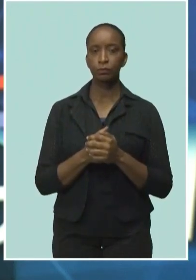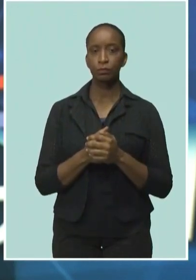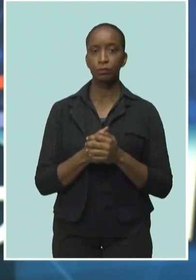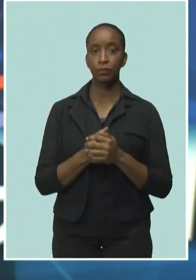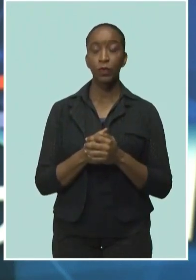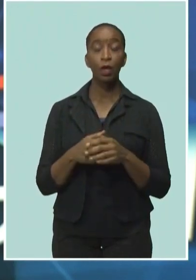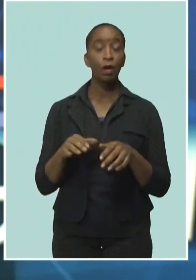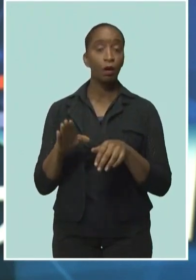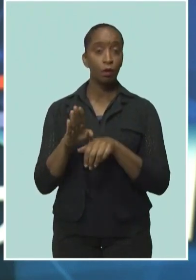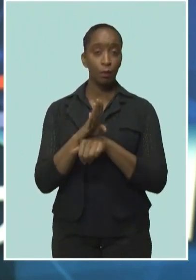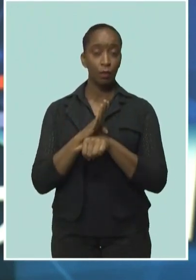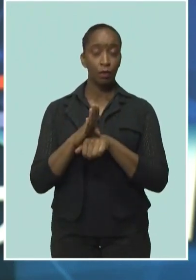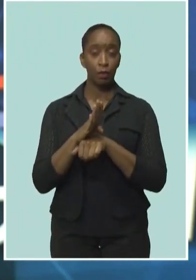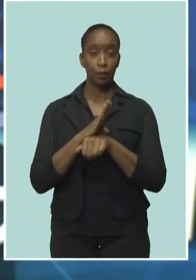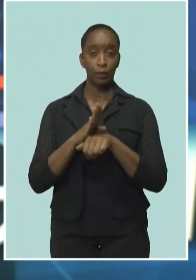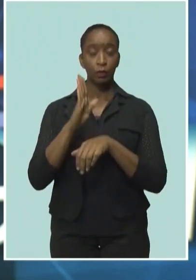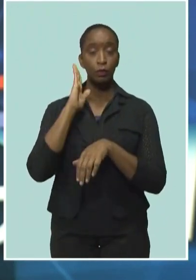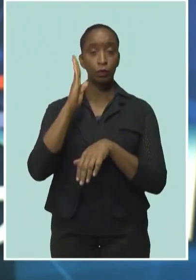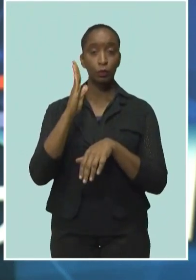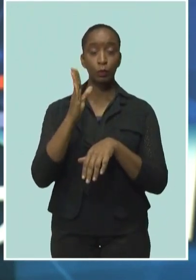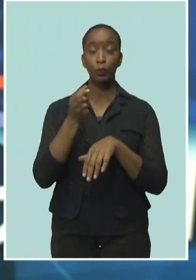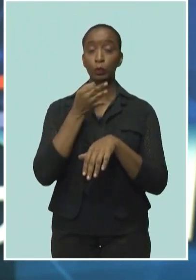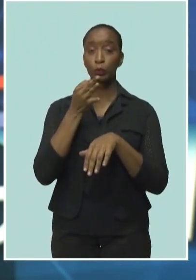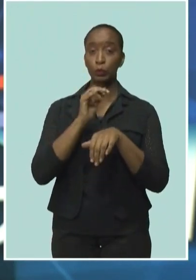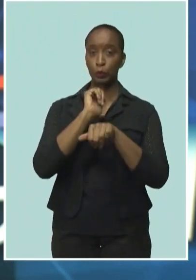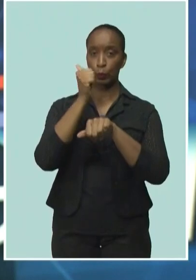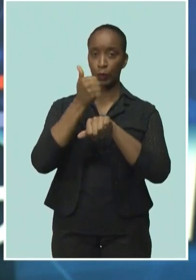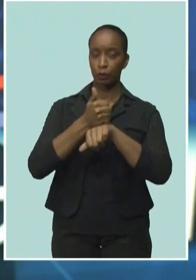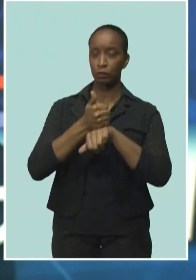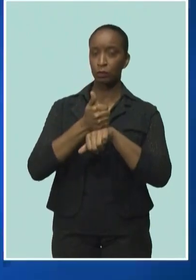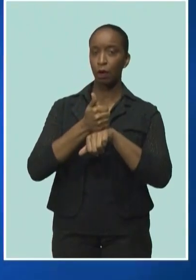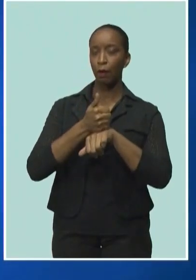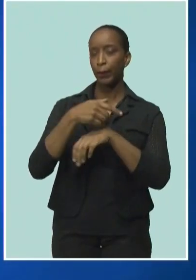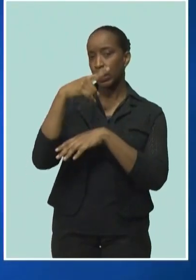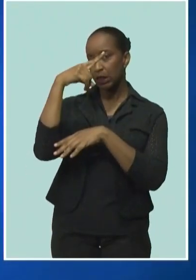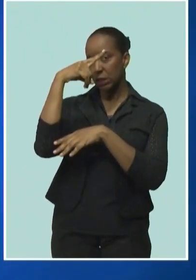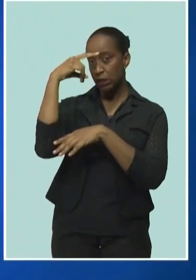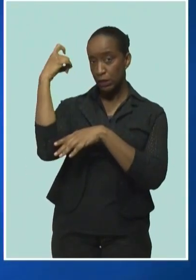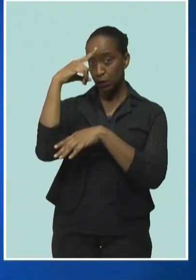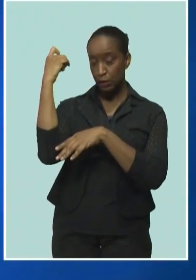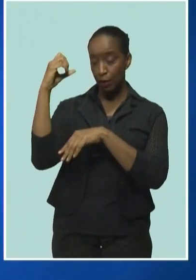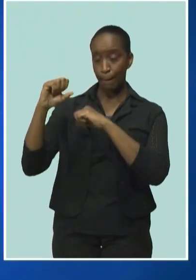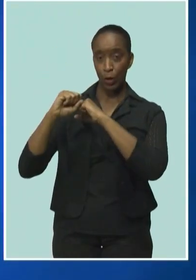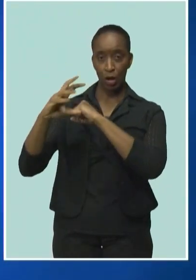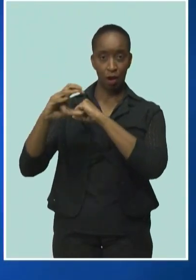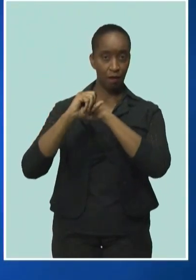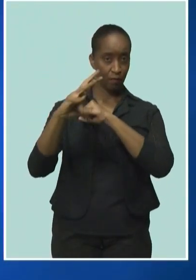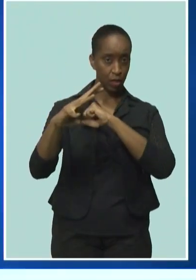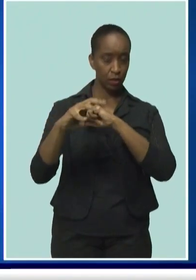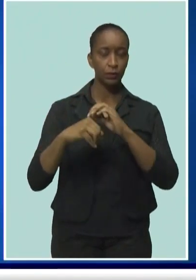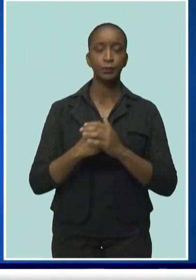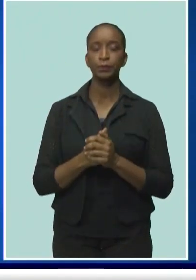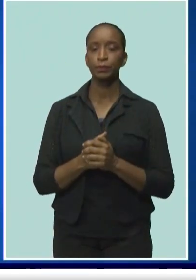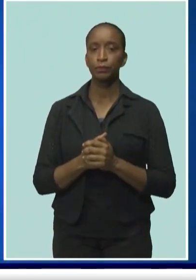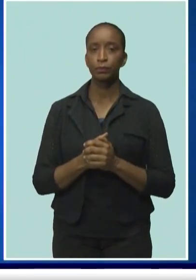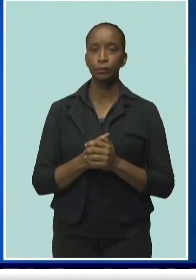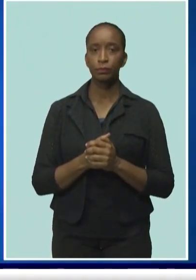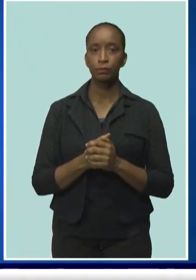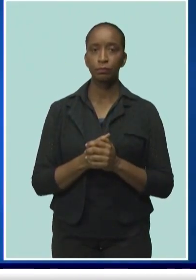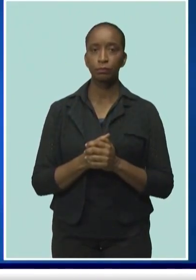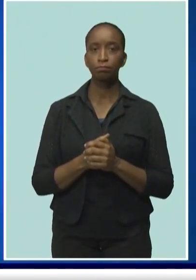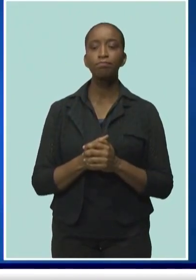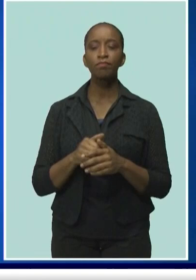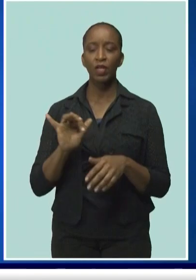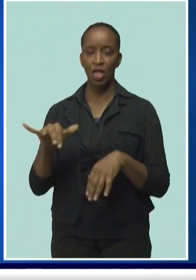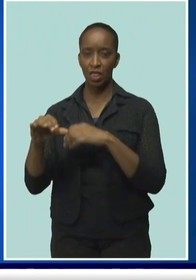Barbados, meanwhile, is set to launch its summer campaign. The summer campaign will have the desired effect of twinning that